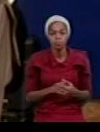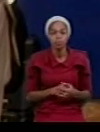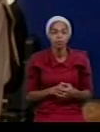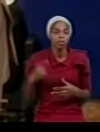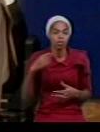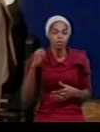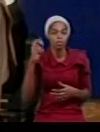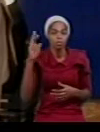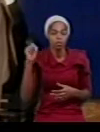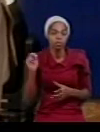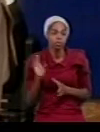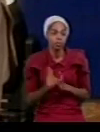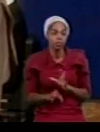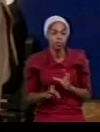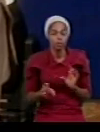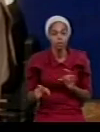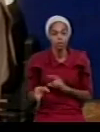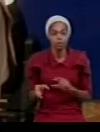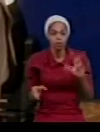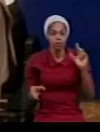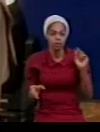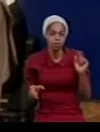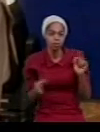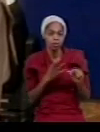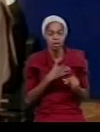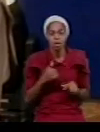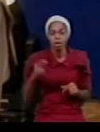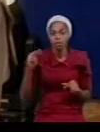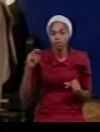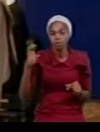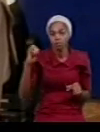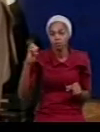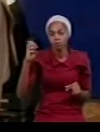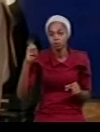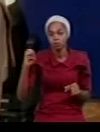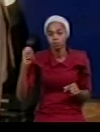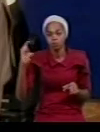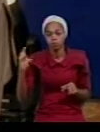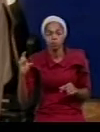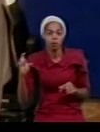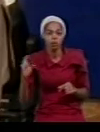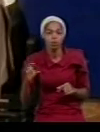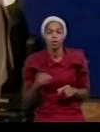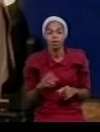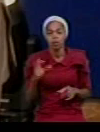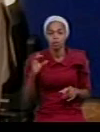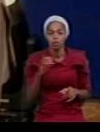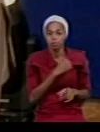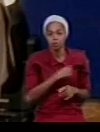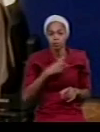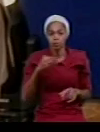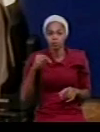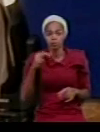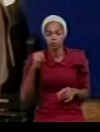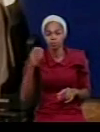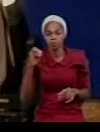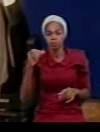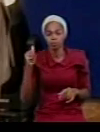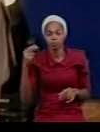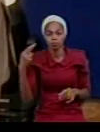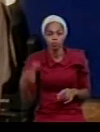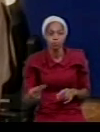Genesis 8, verse 20, "And Noah builded an altar unto the Lord, and took every," what is the next